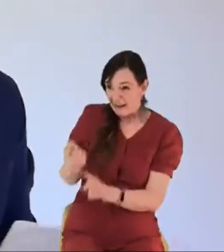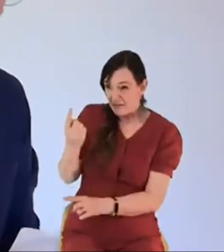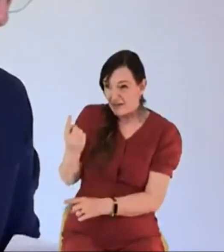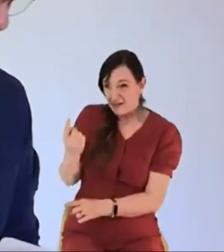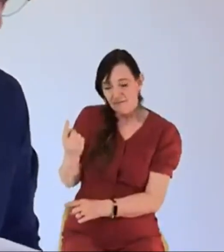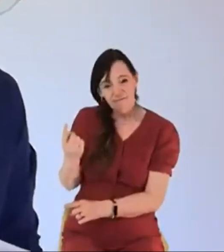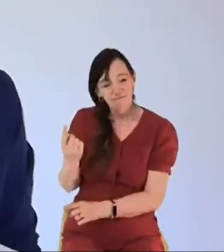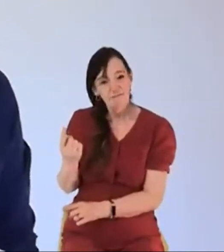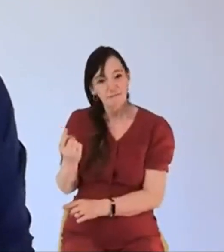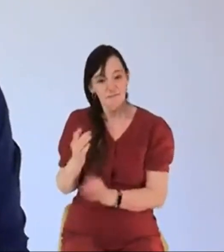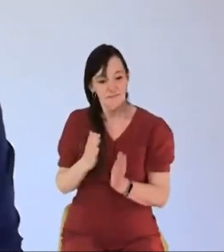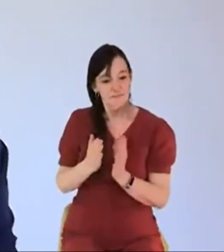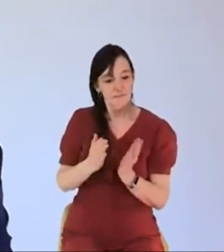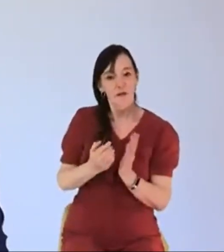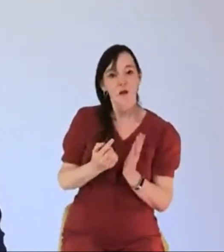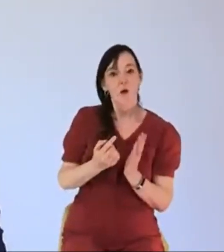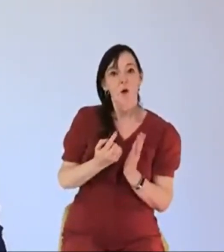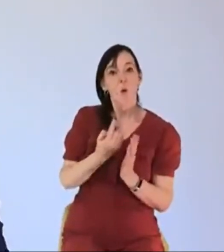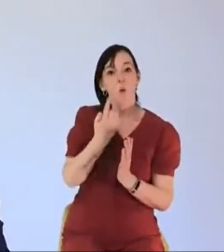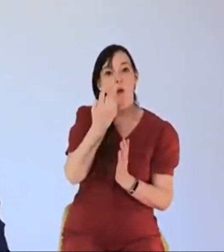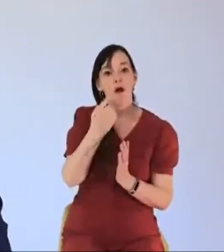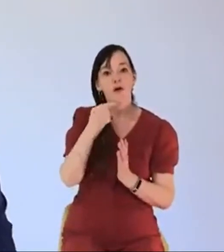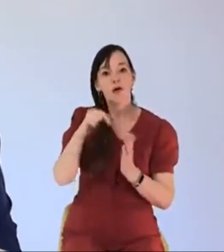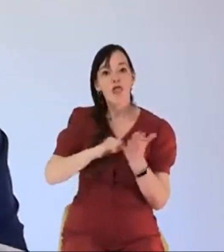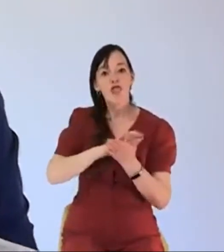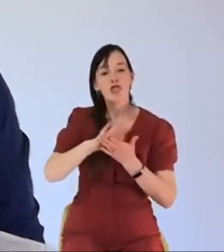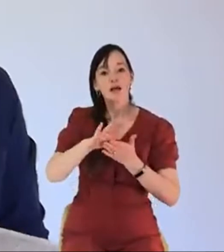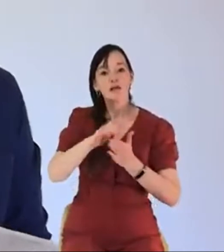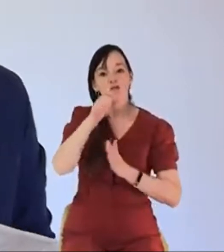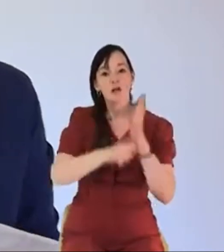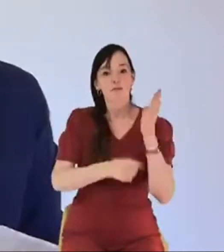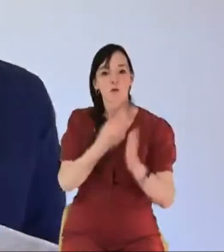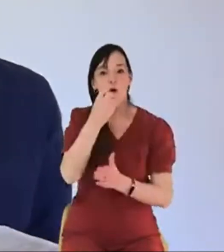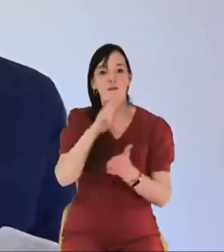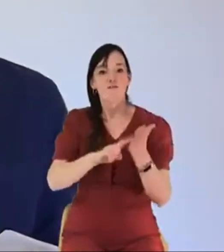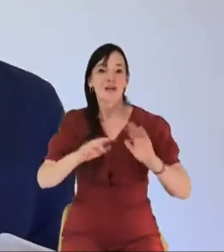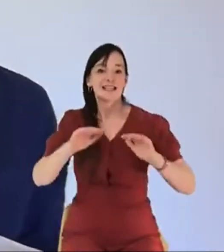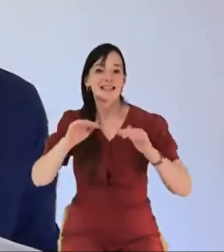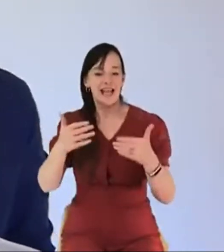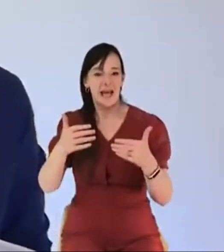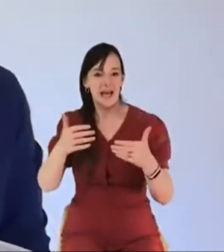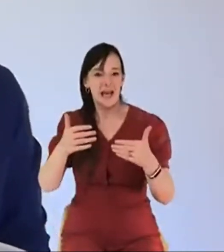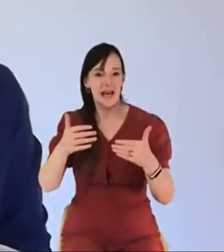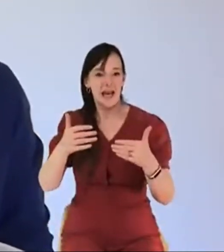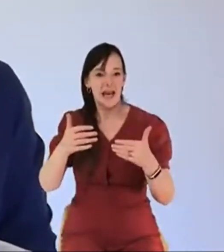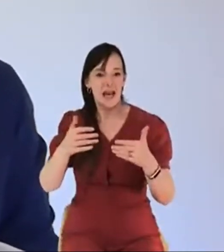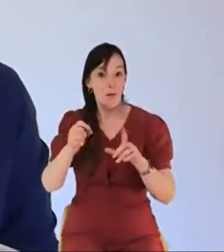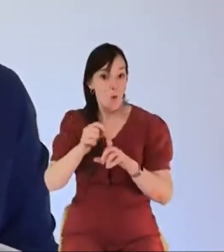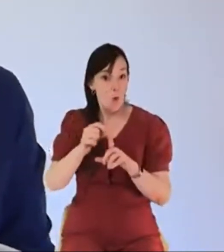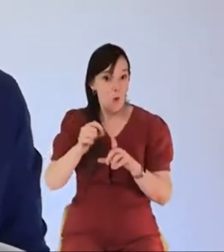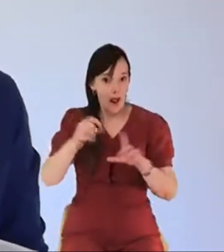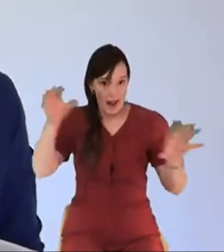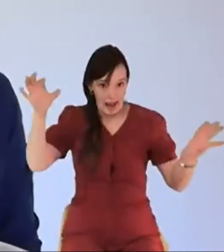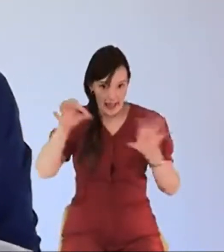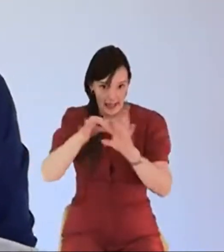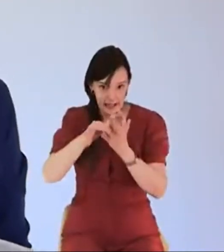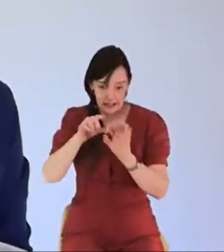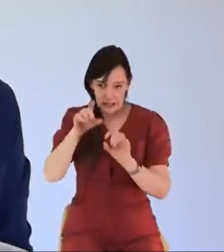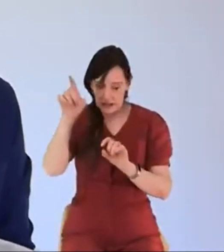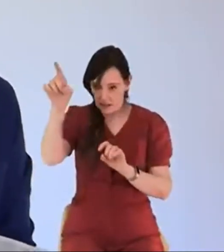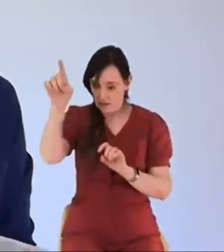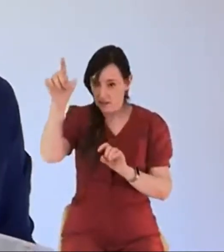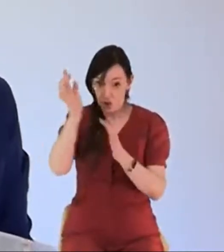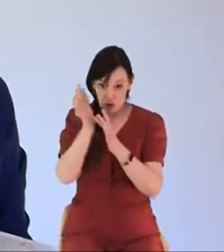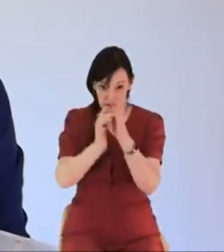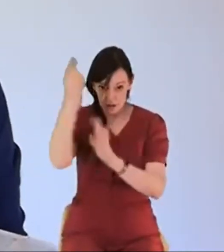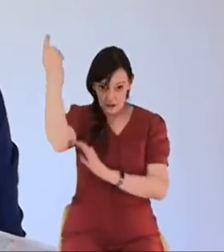Back in 1 Thessalonians Chapter 1 Verse 10 Paul connects The coming again Of Jesus To